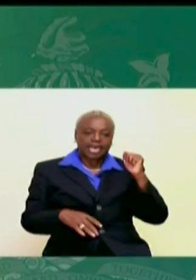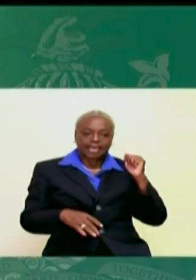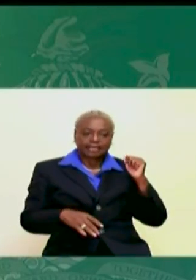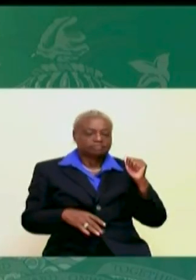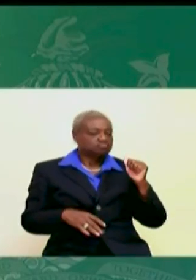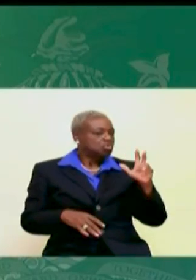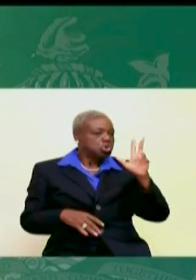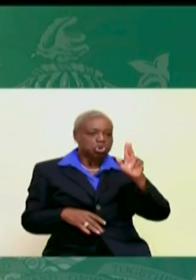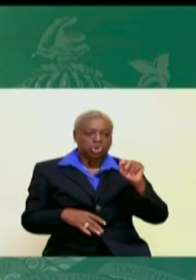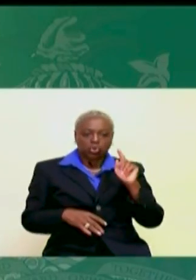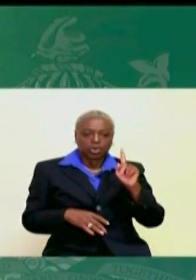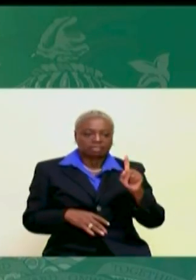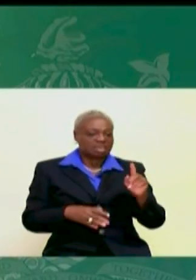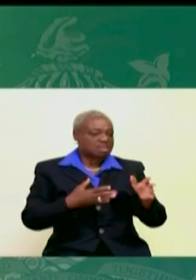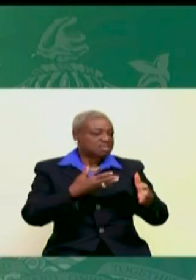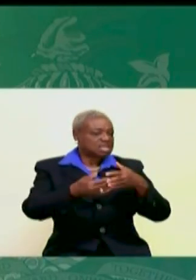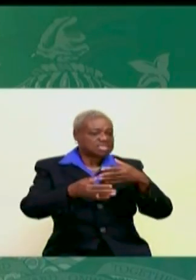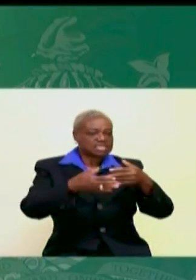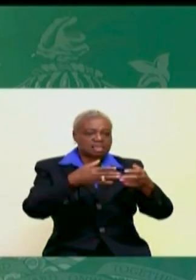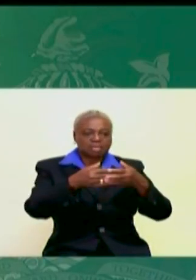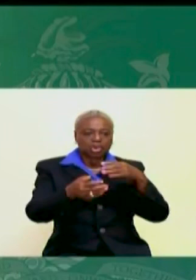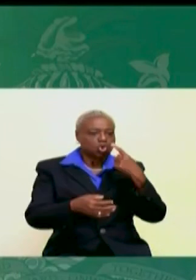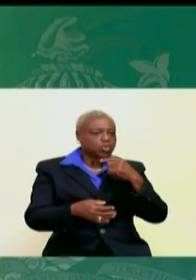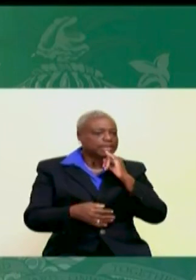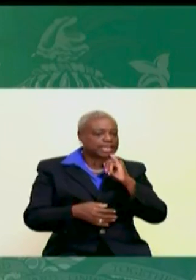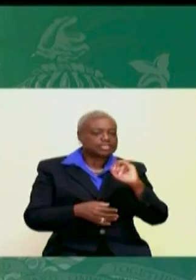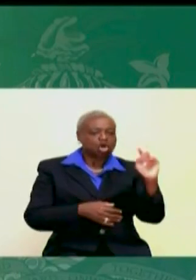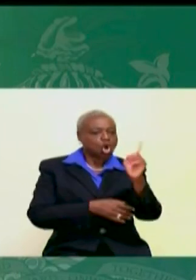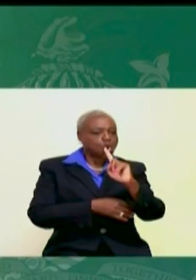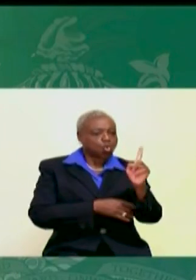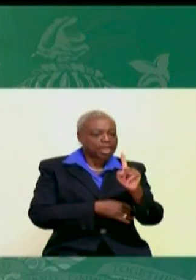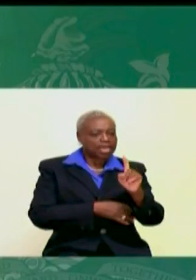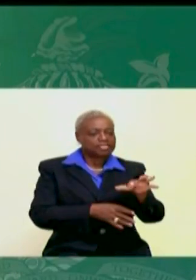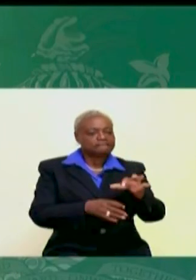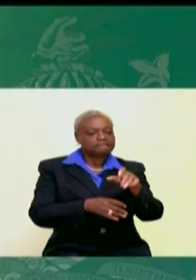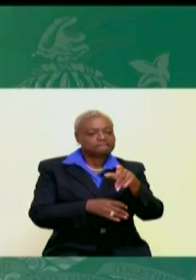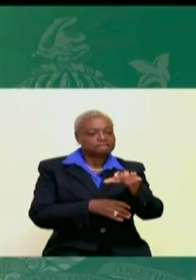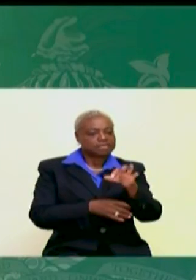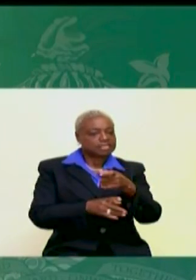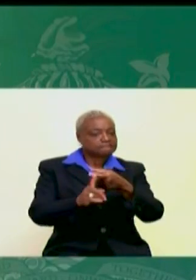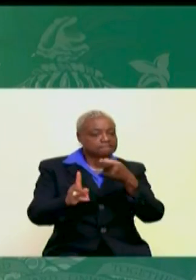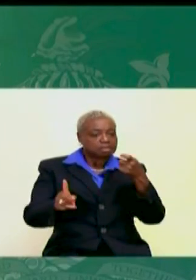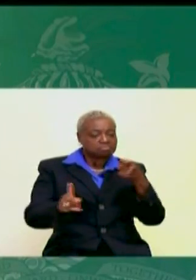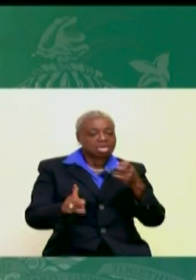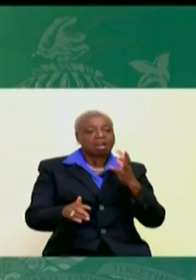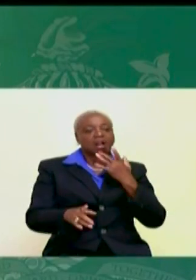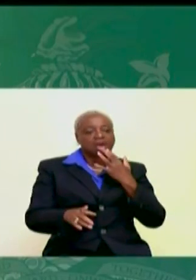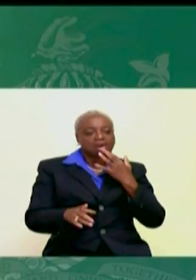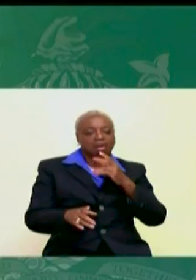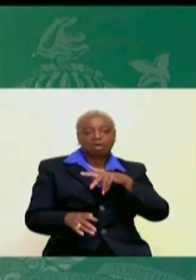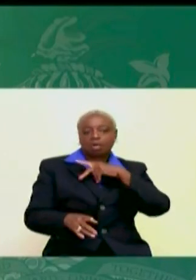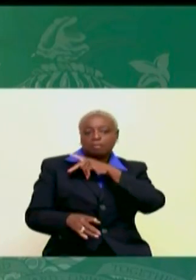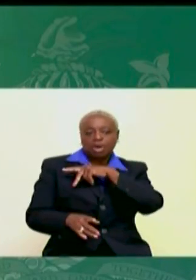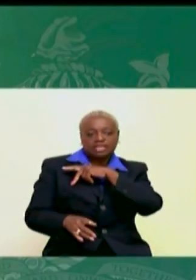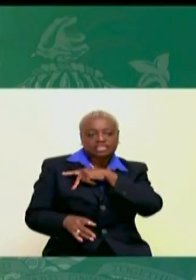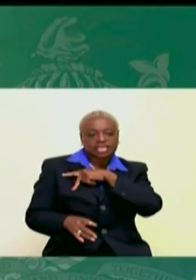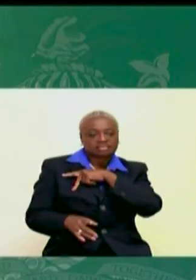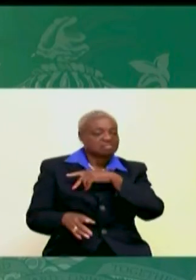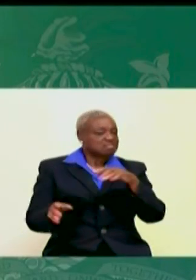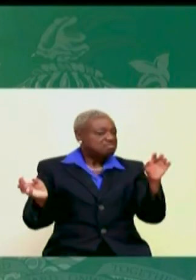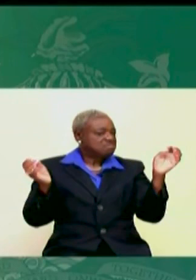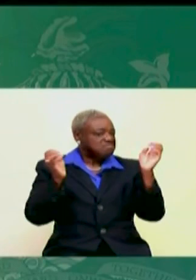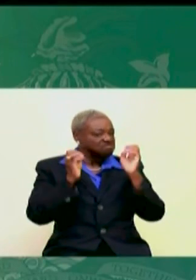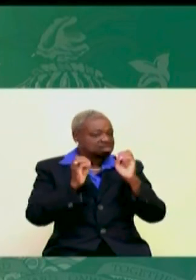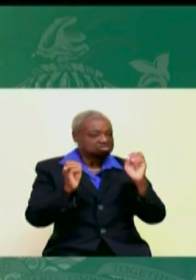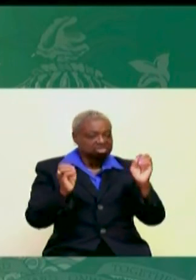Not a single soul. Doesn't matter who it is, where they're from, where their color is, where their politics is, not a single soul. And we will